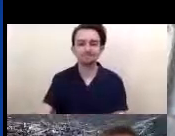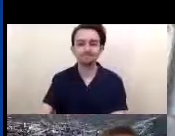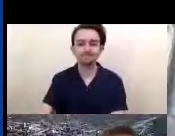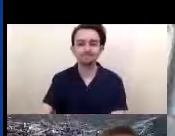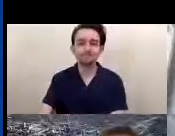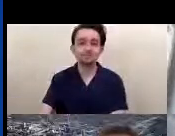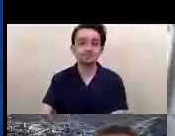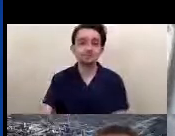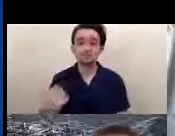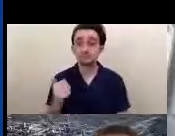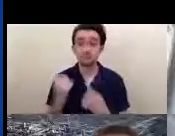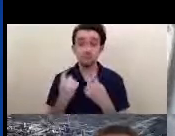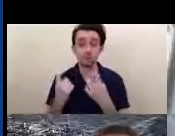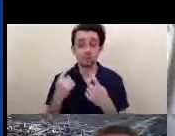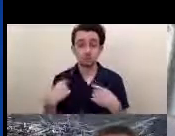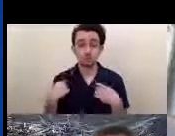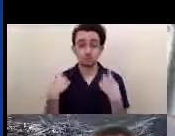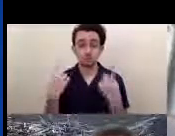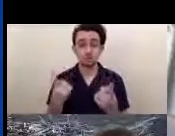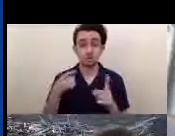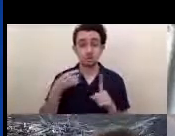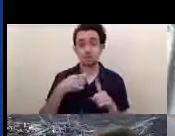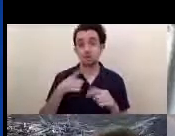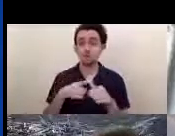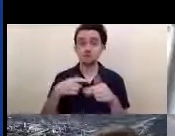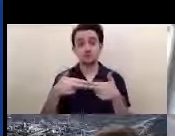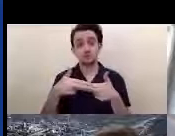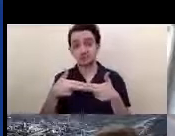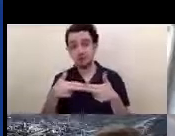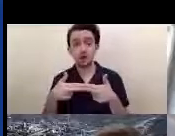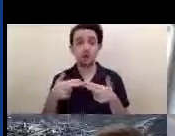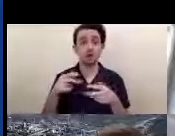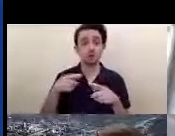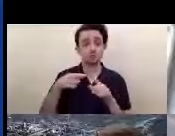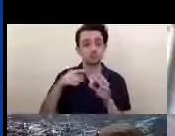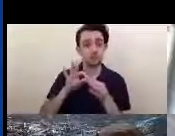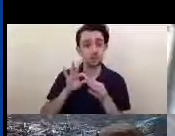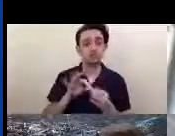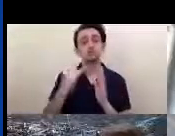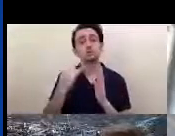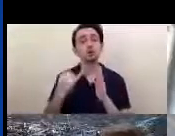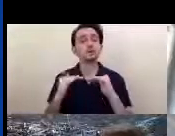Questions on slide 1 in terms of that first part, the Arts Equity Fund, the first pot of money?